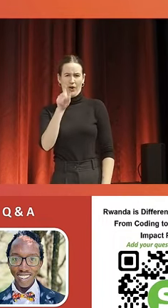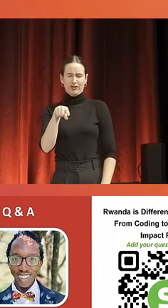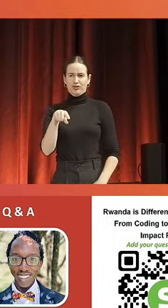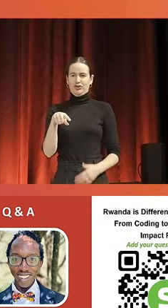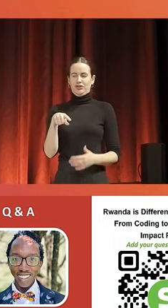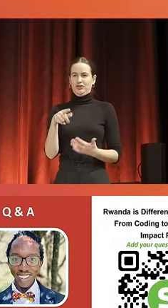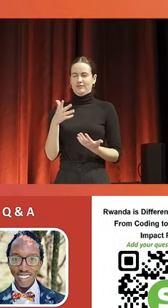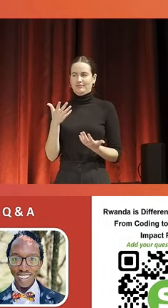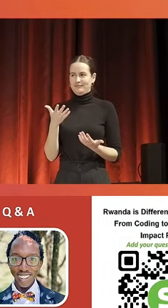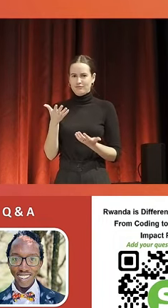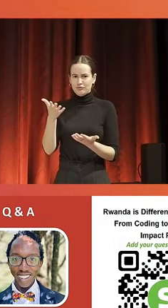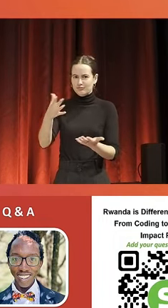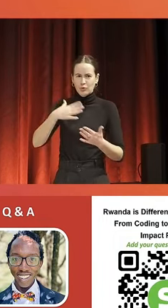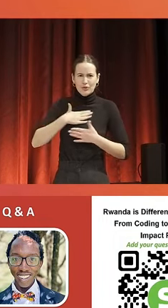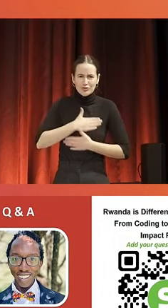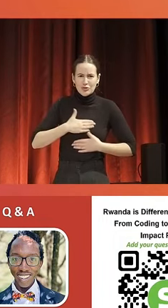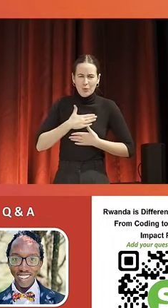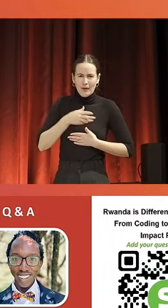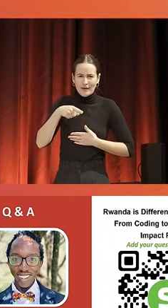What did you like about CHI?